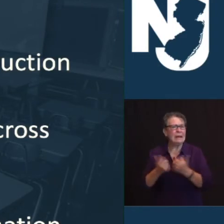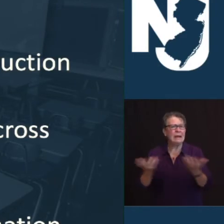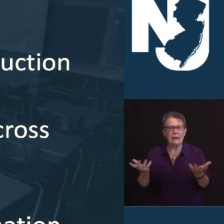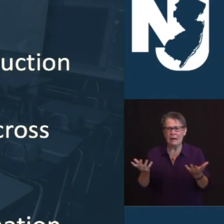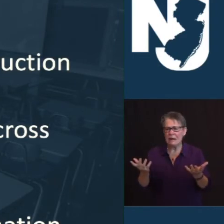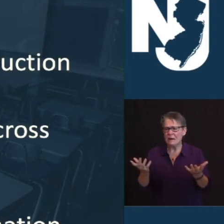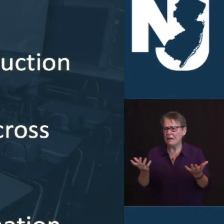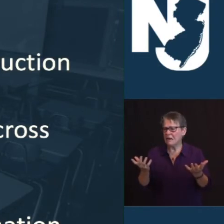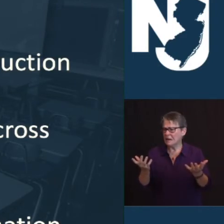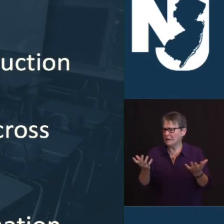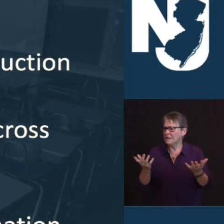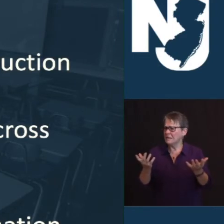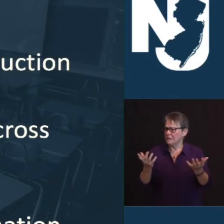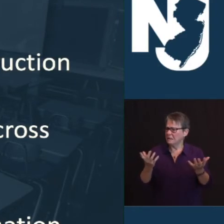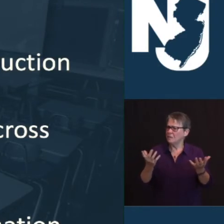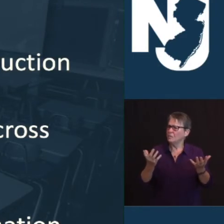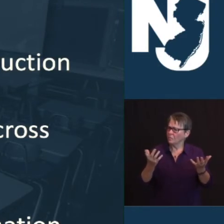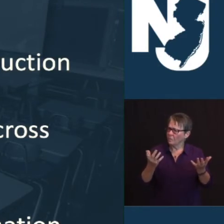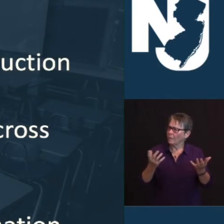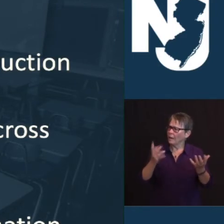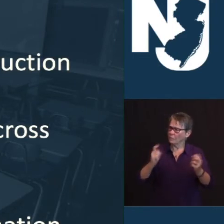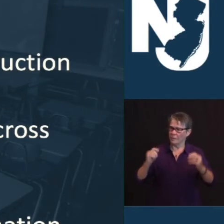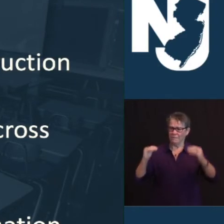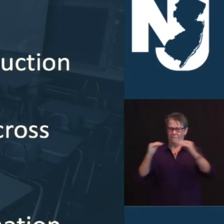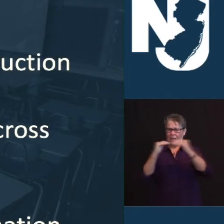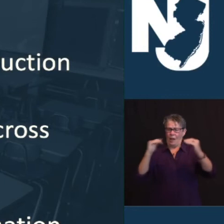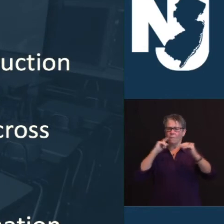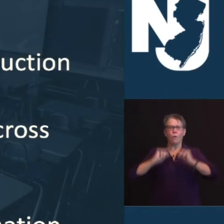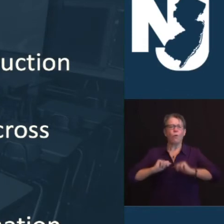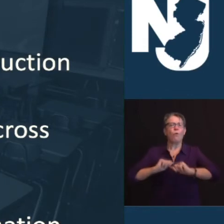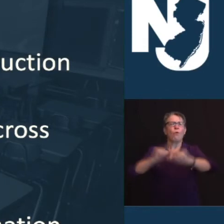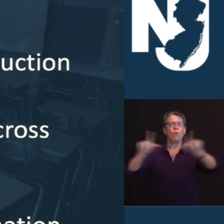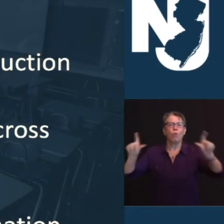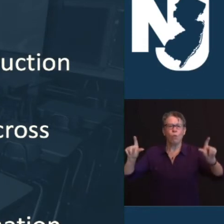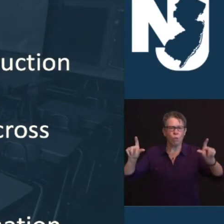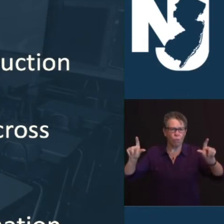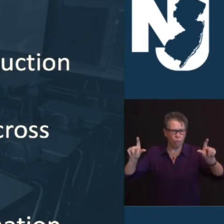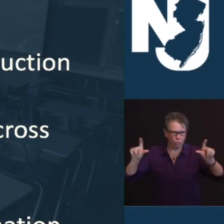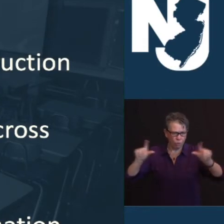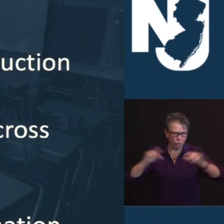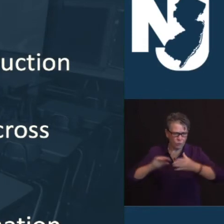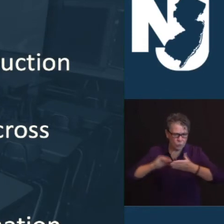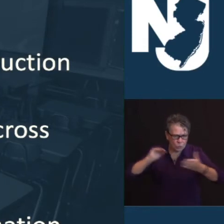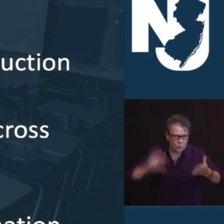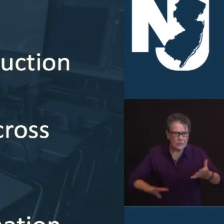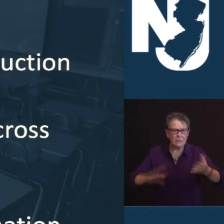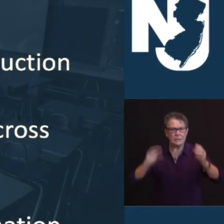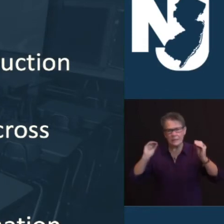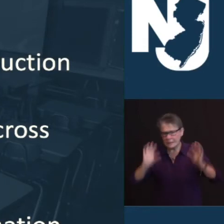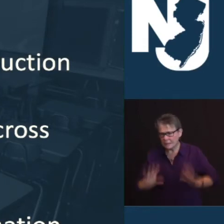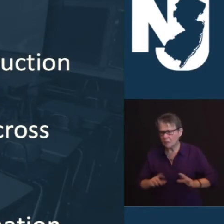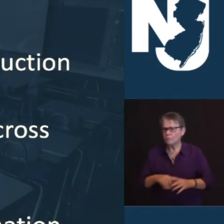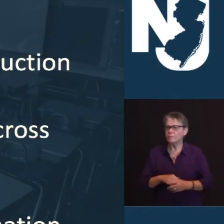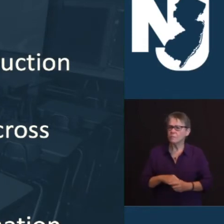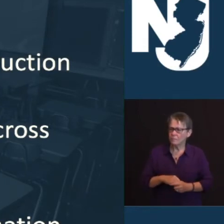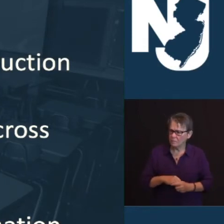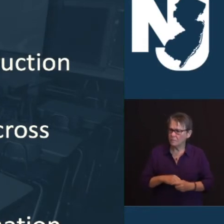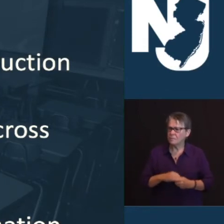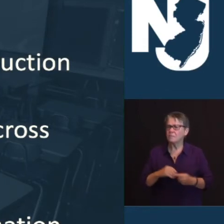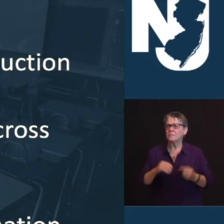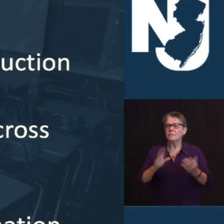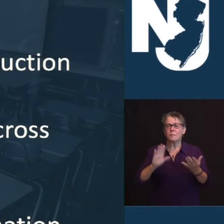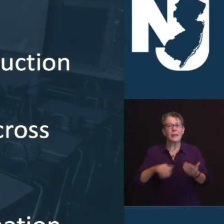of the latitudes on things like the extra room at home, the mom or dad who can afford to stay home, etc. And